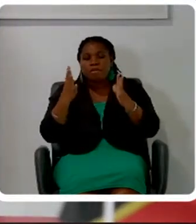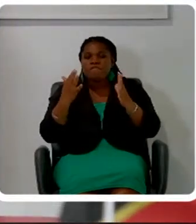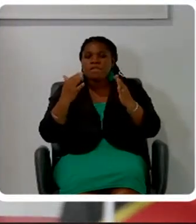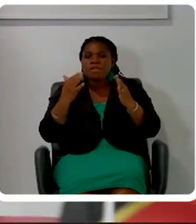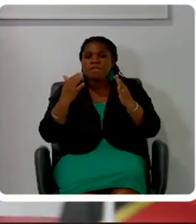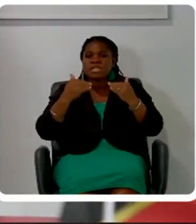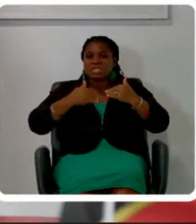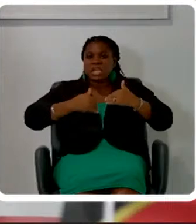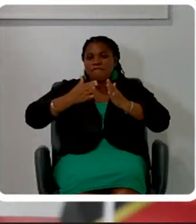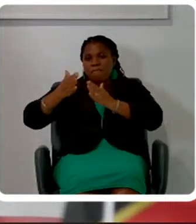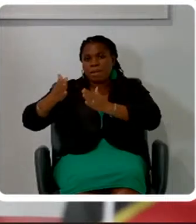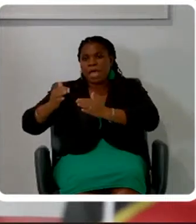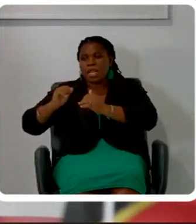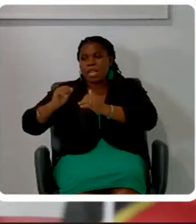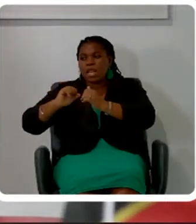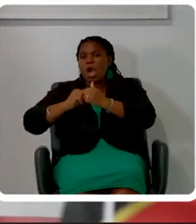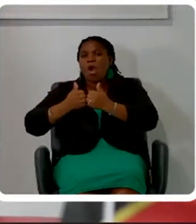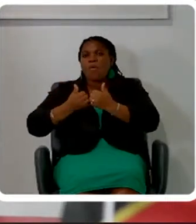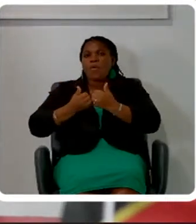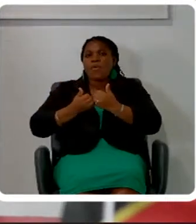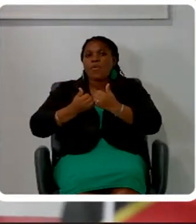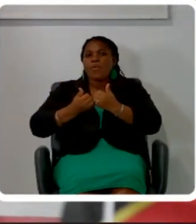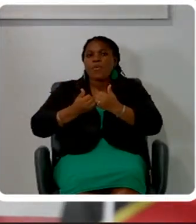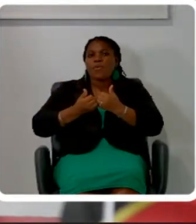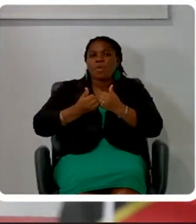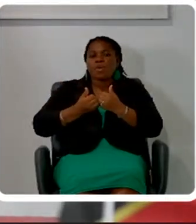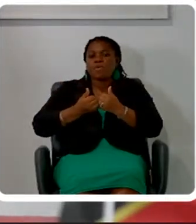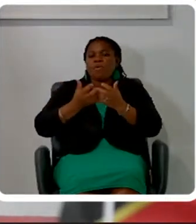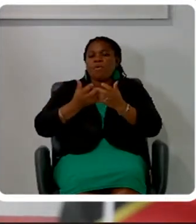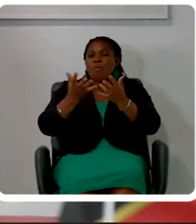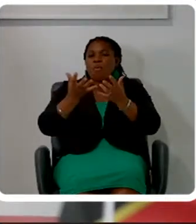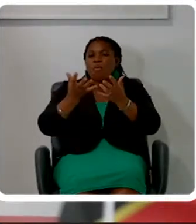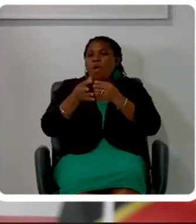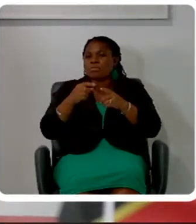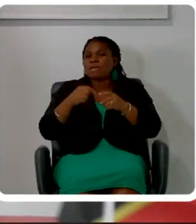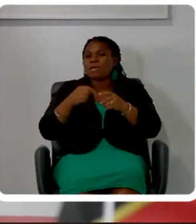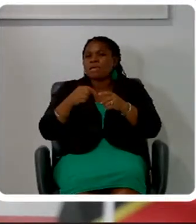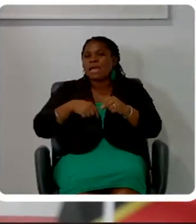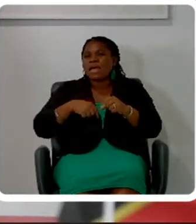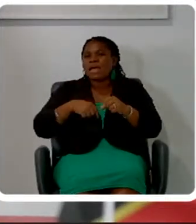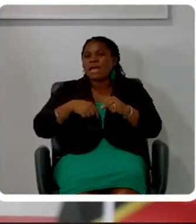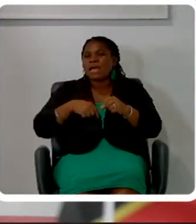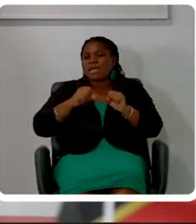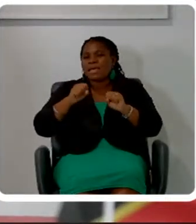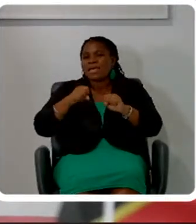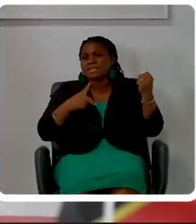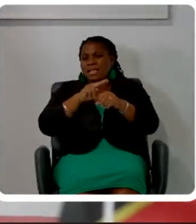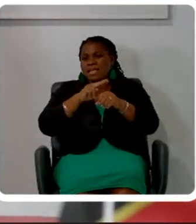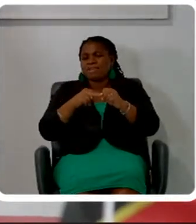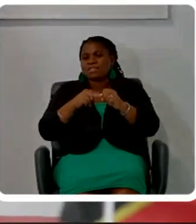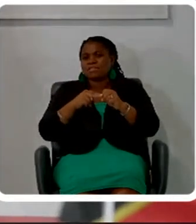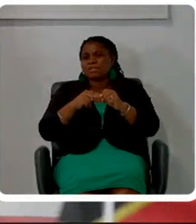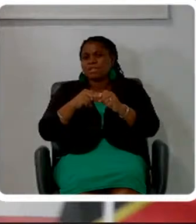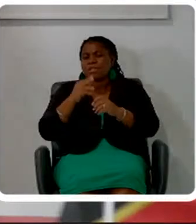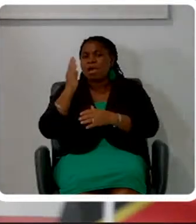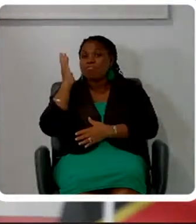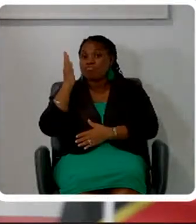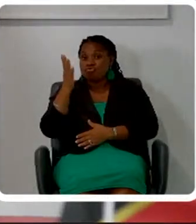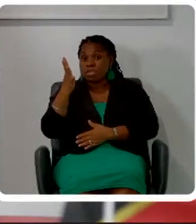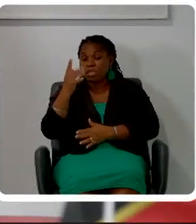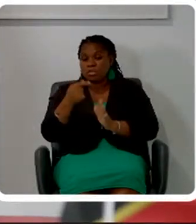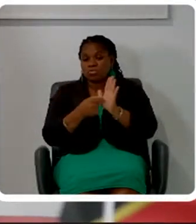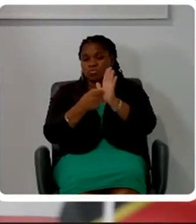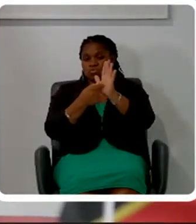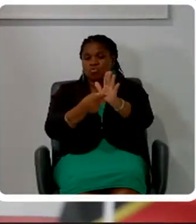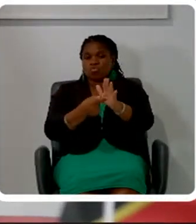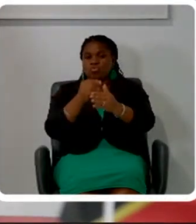in how we would approach this, so I can speak to it. I consider St. Kitts and Nevis is presenting to the world a model, a